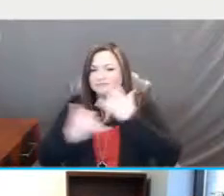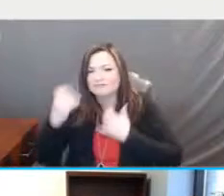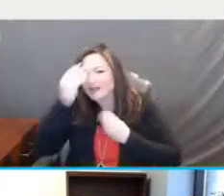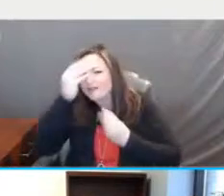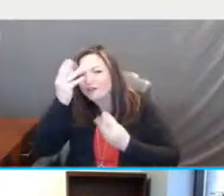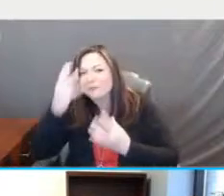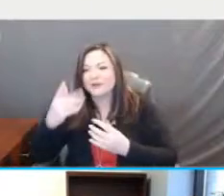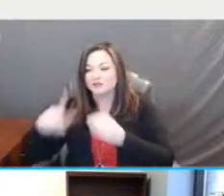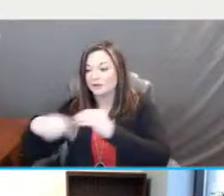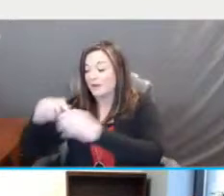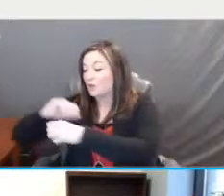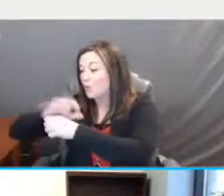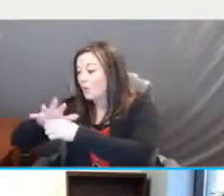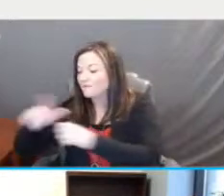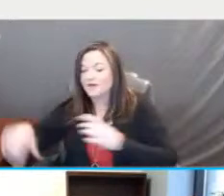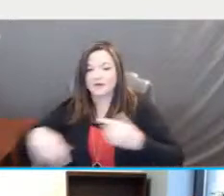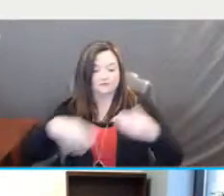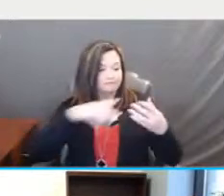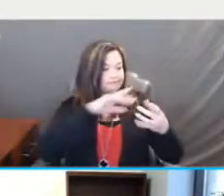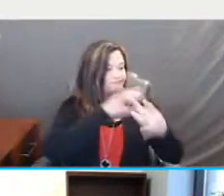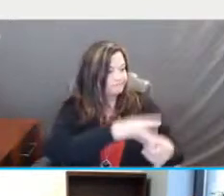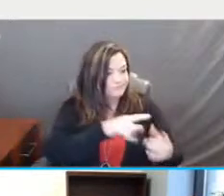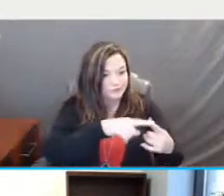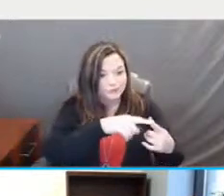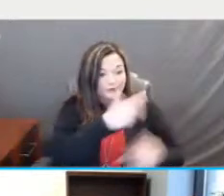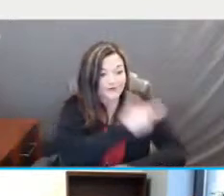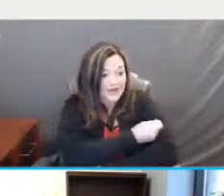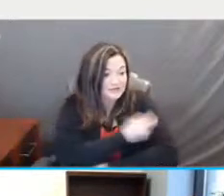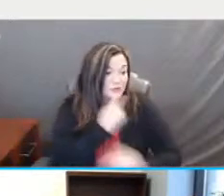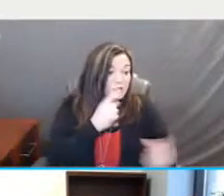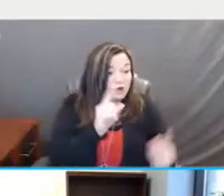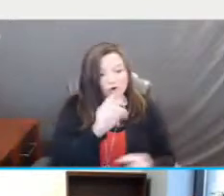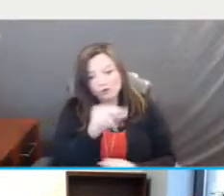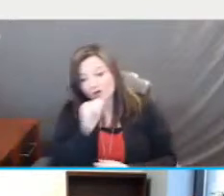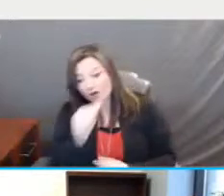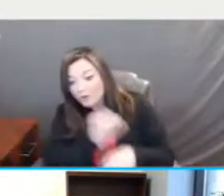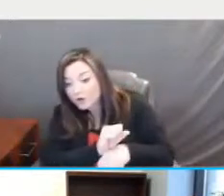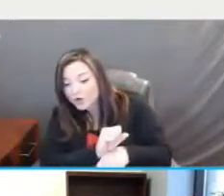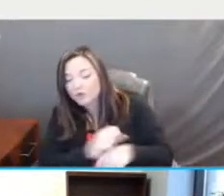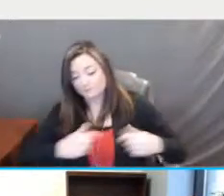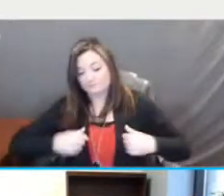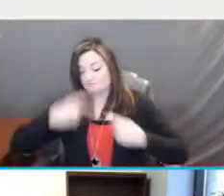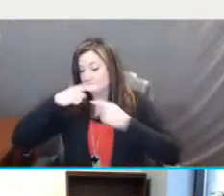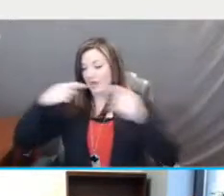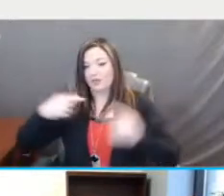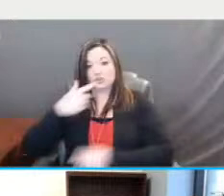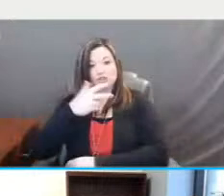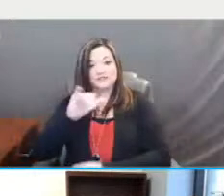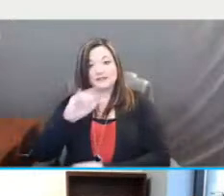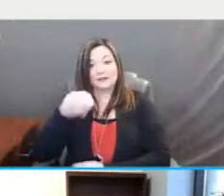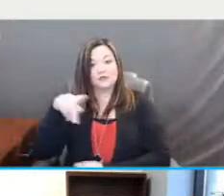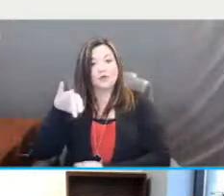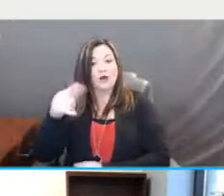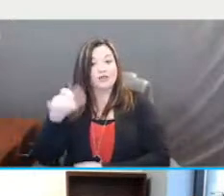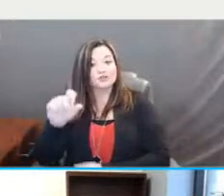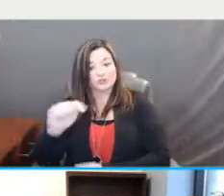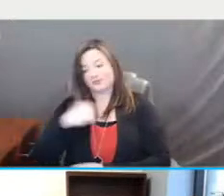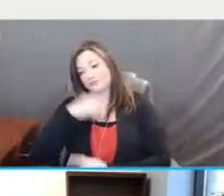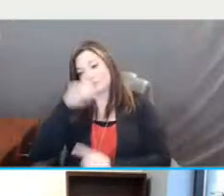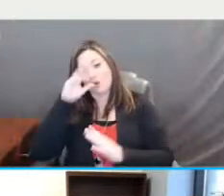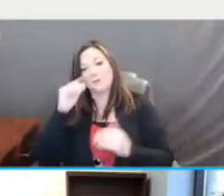COVID-19, with regards to vaccines, how they work, how they don't work. As an allergist and immunologist, I hope that I can shed some light on